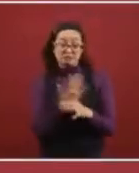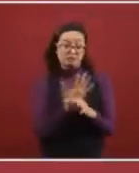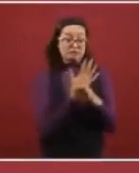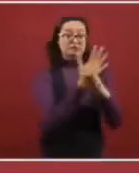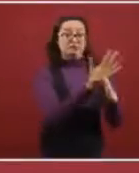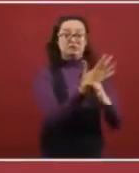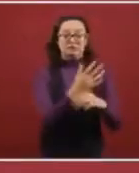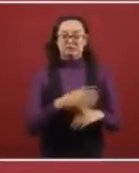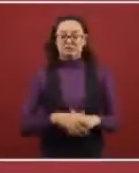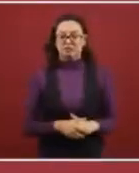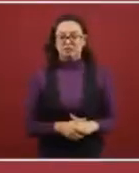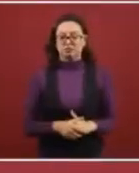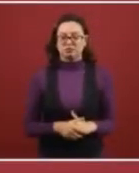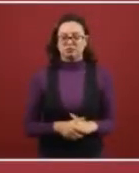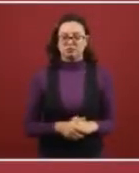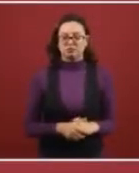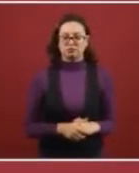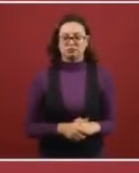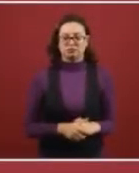some sustain